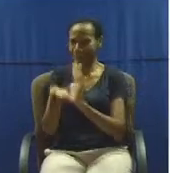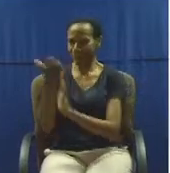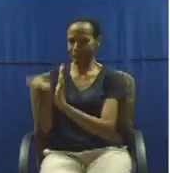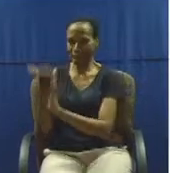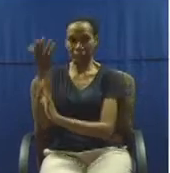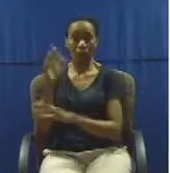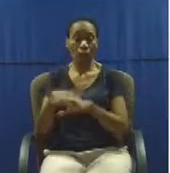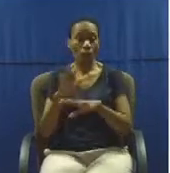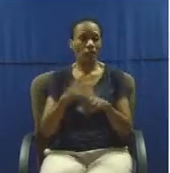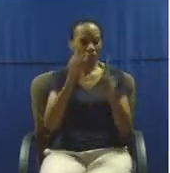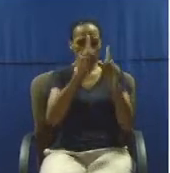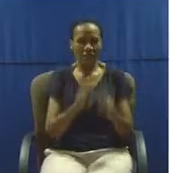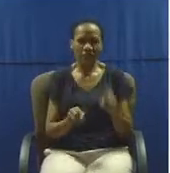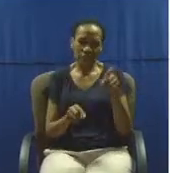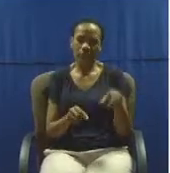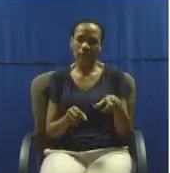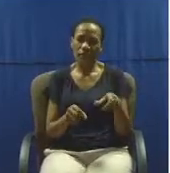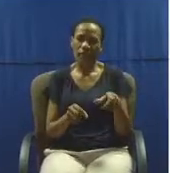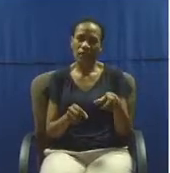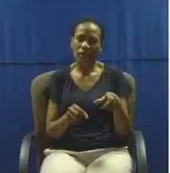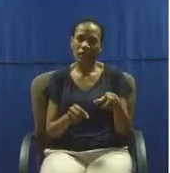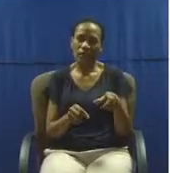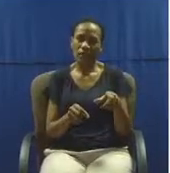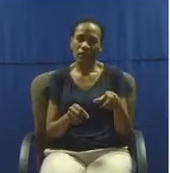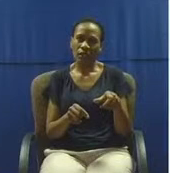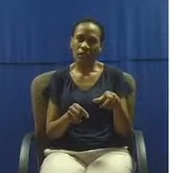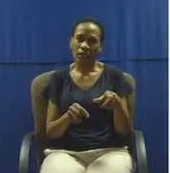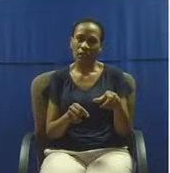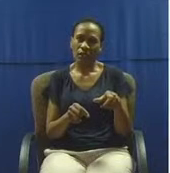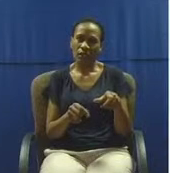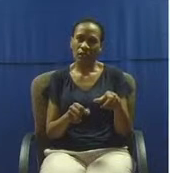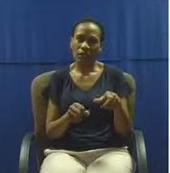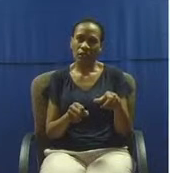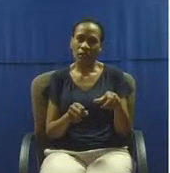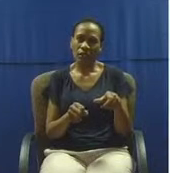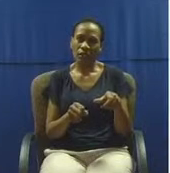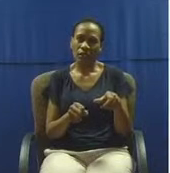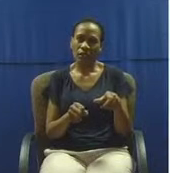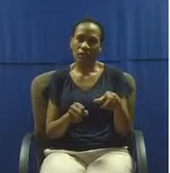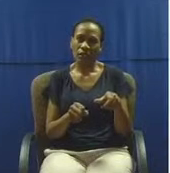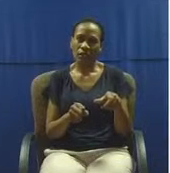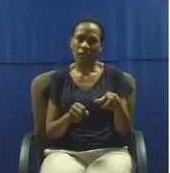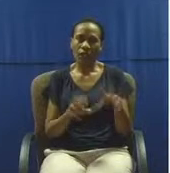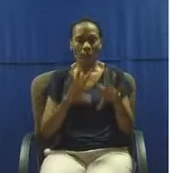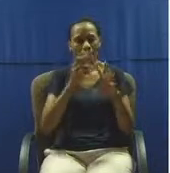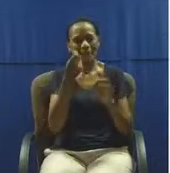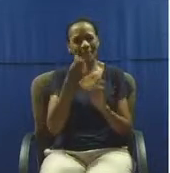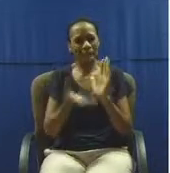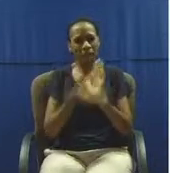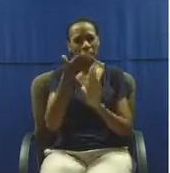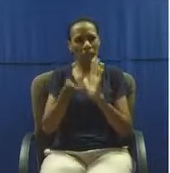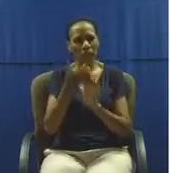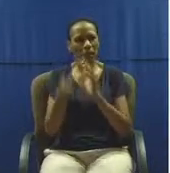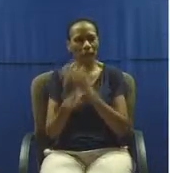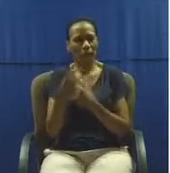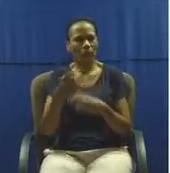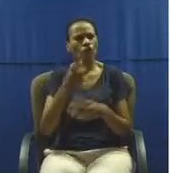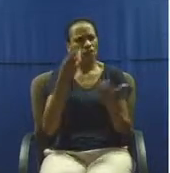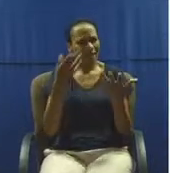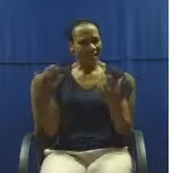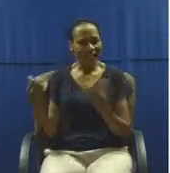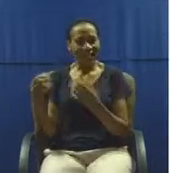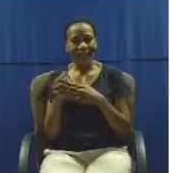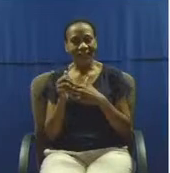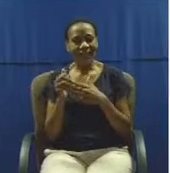particularly arising from the conflict that is ensuing between Russia and